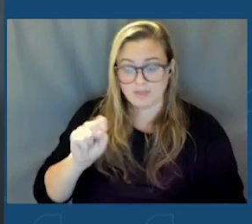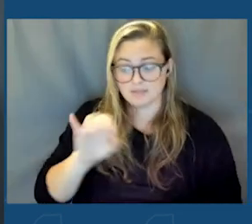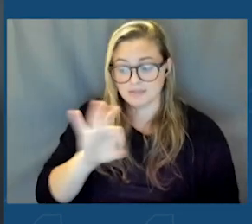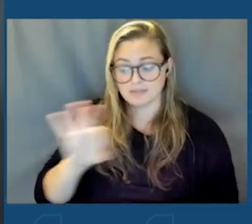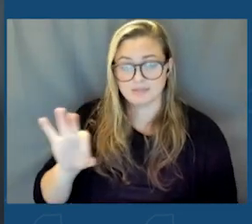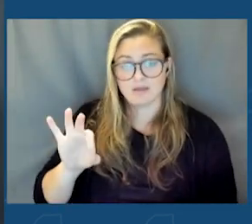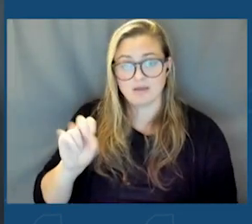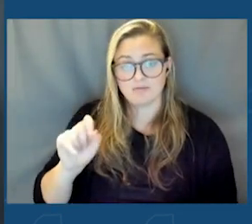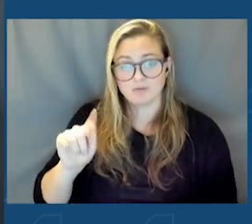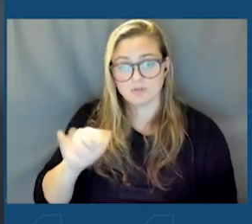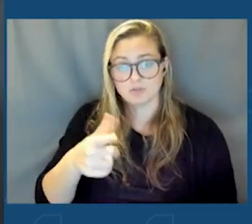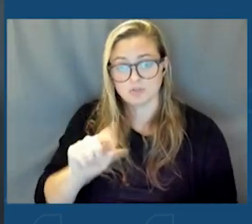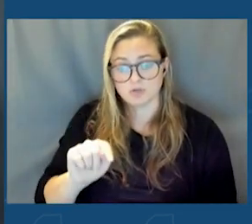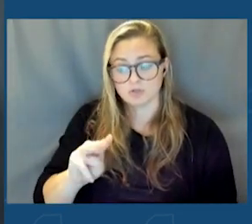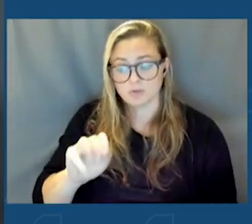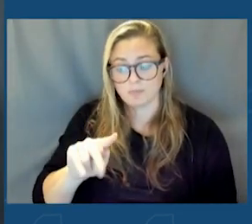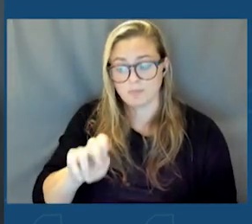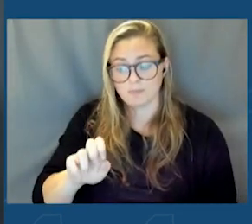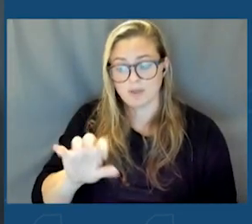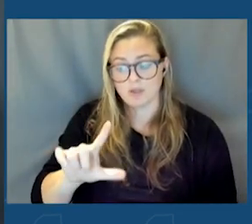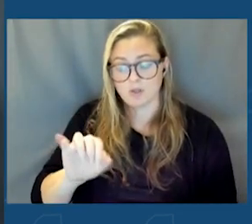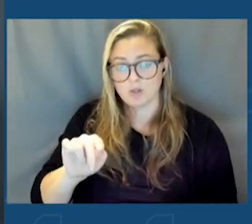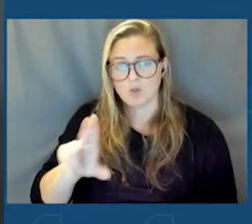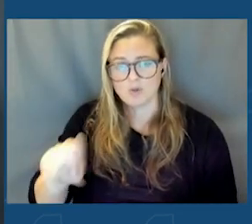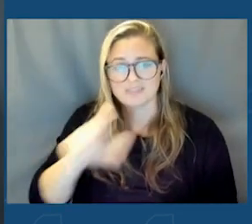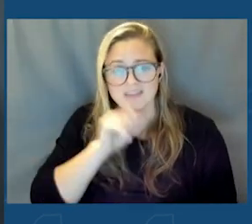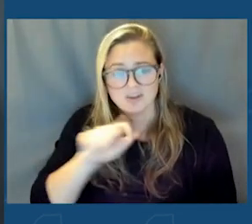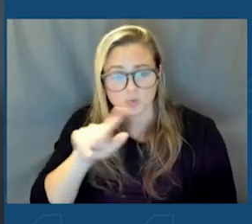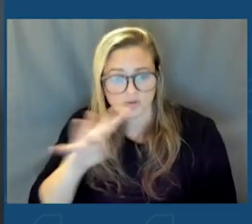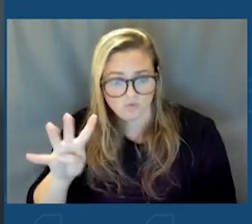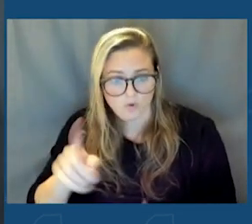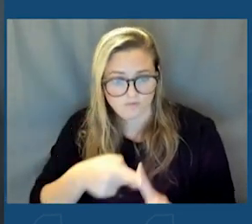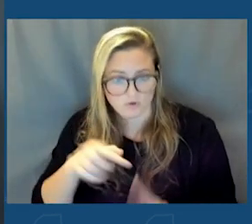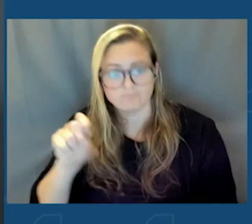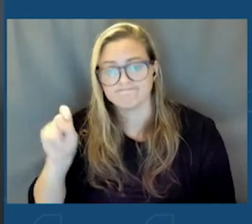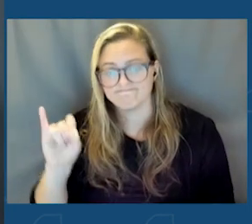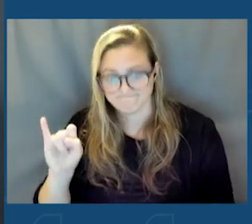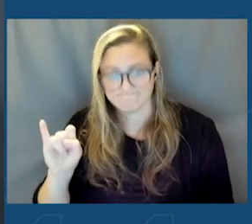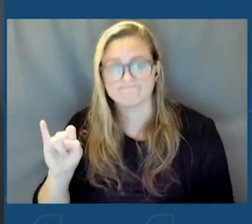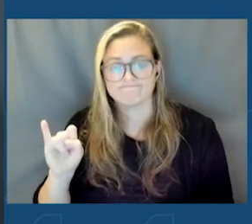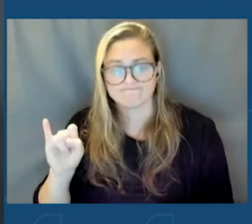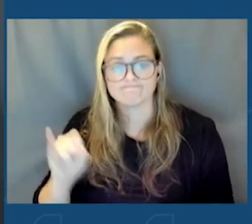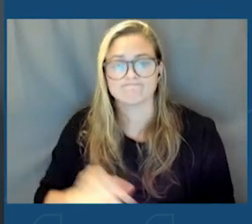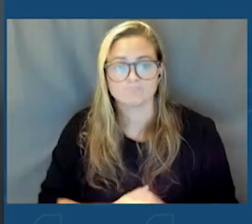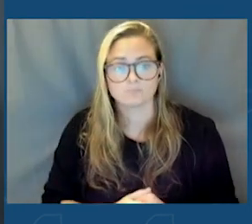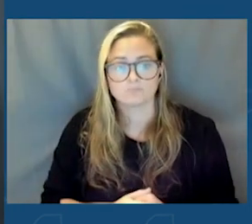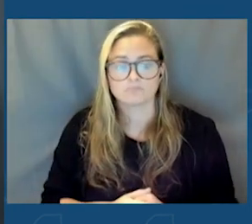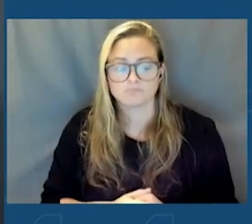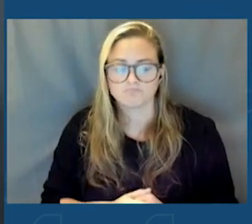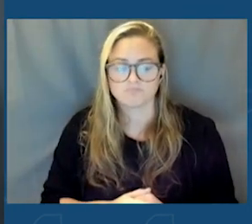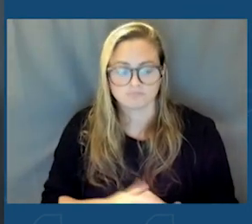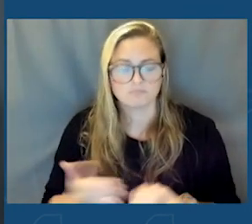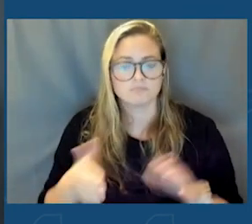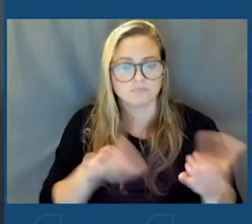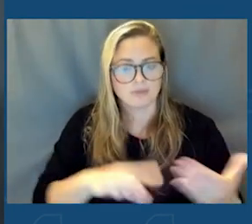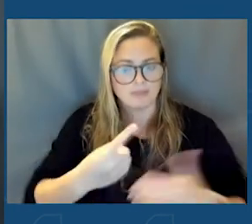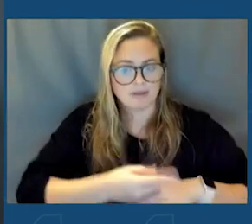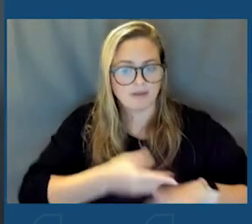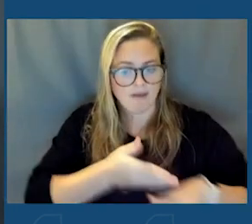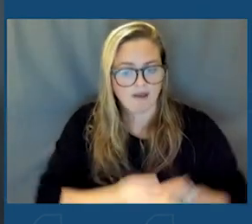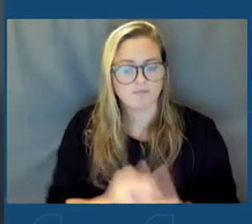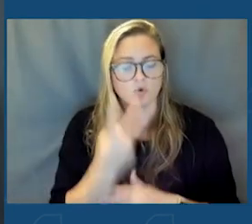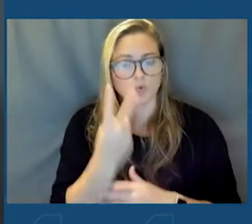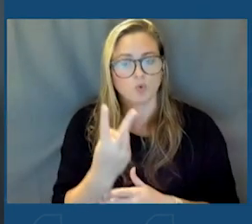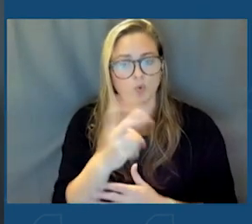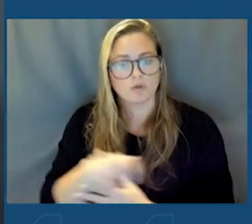Otis, a 24-year-old from Staten Island who lost his life after 2 tours of duty,